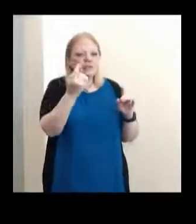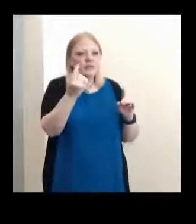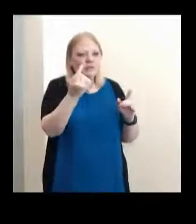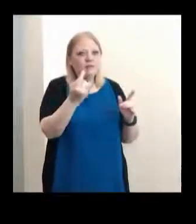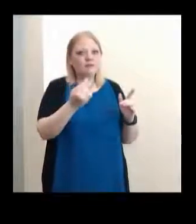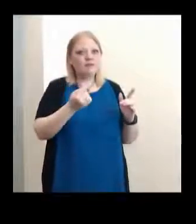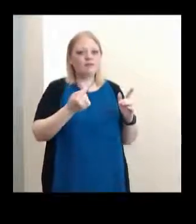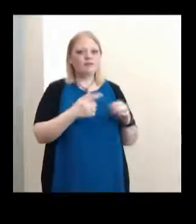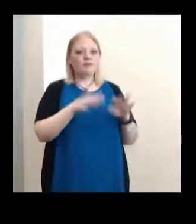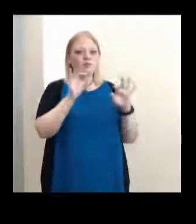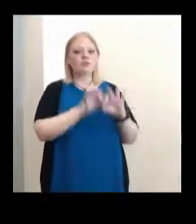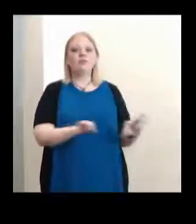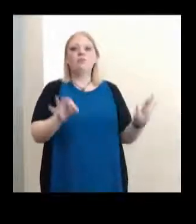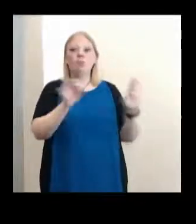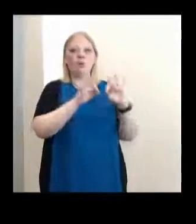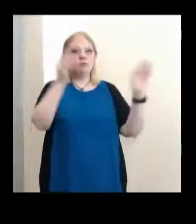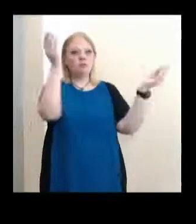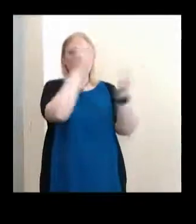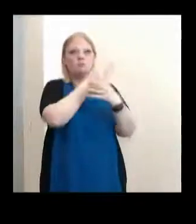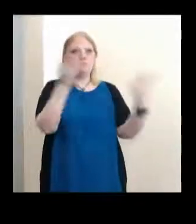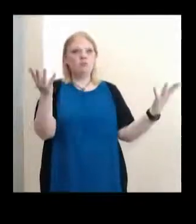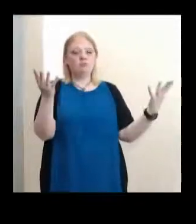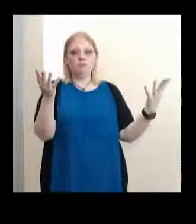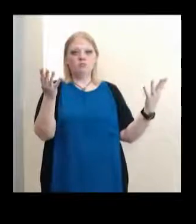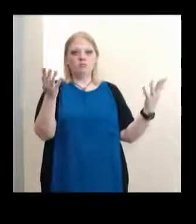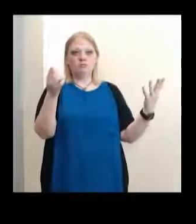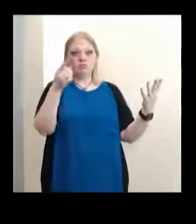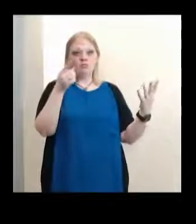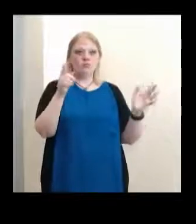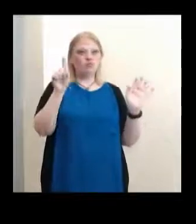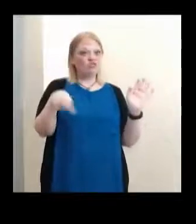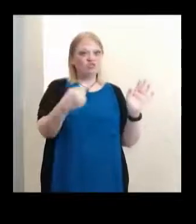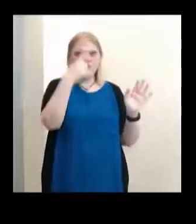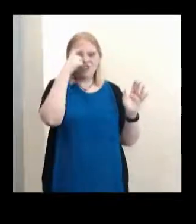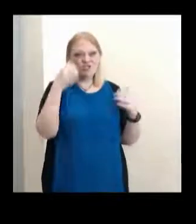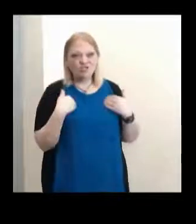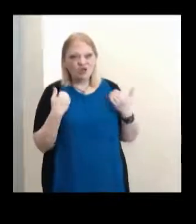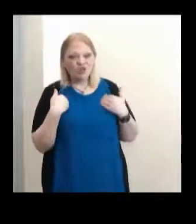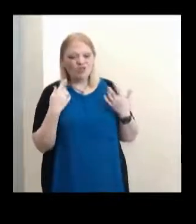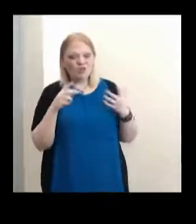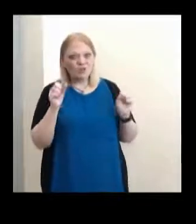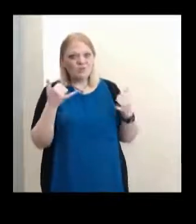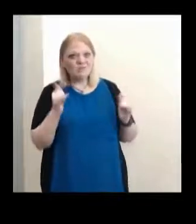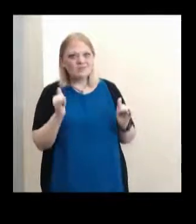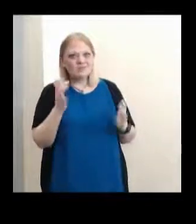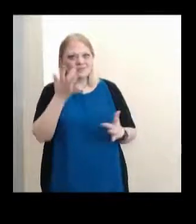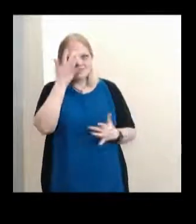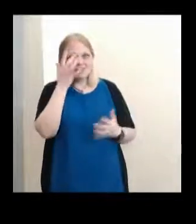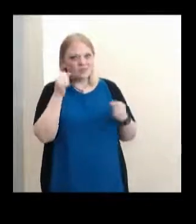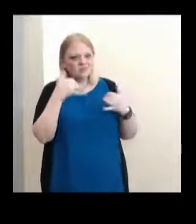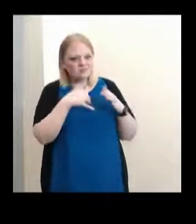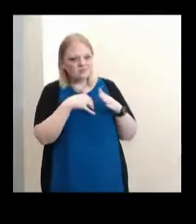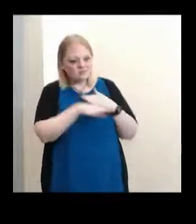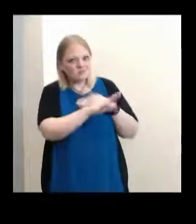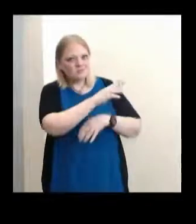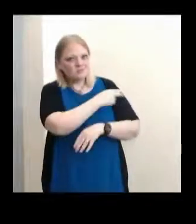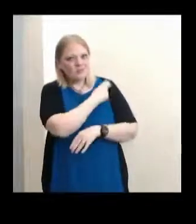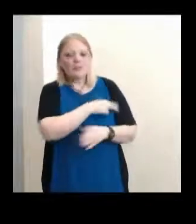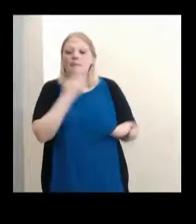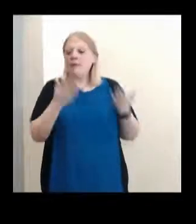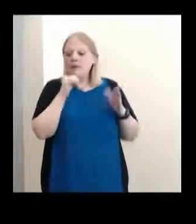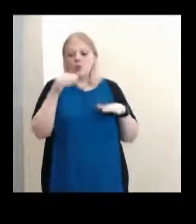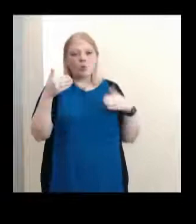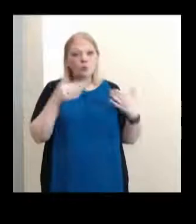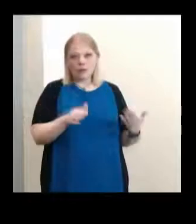important to send the message out that just because you're younger, you can get sick, and there are people who are getting sick and getting hospitalized. They may not die, but there are